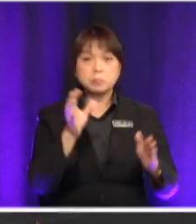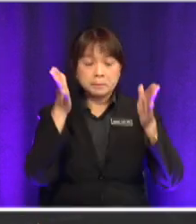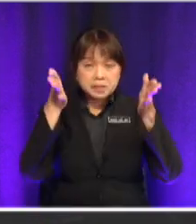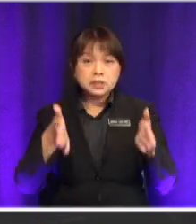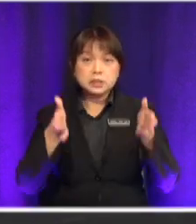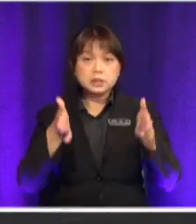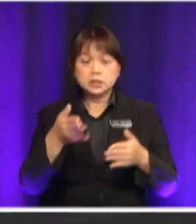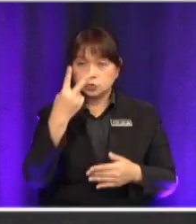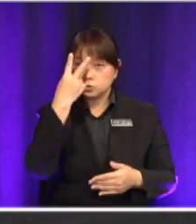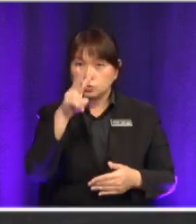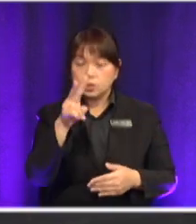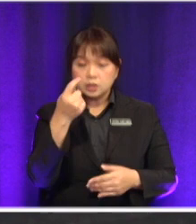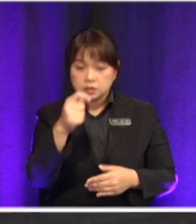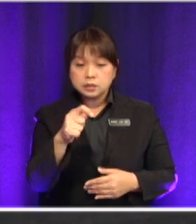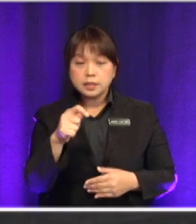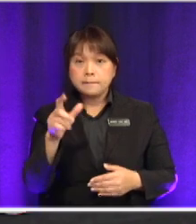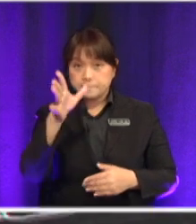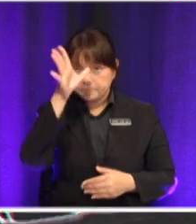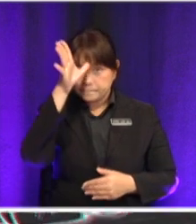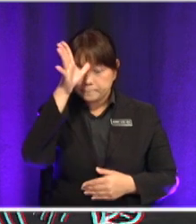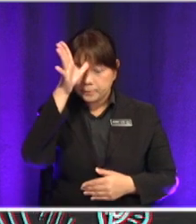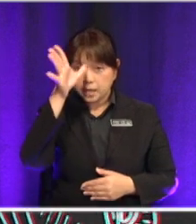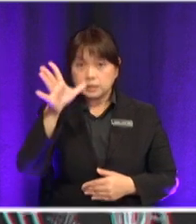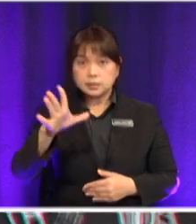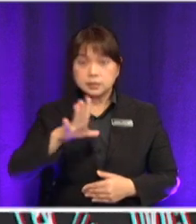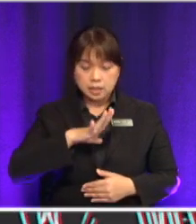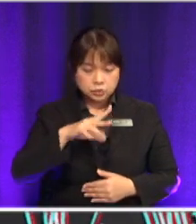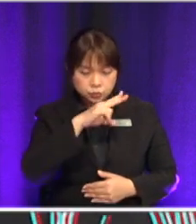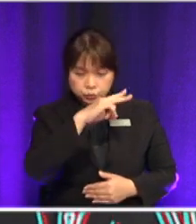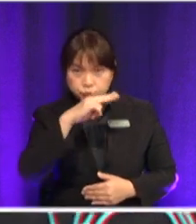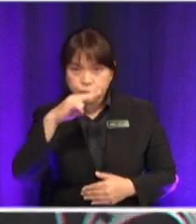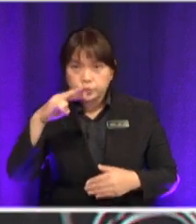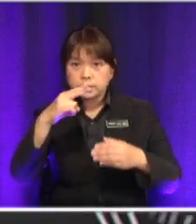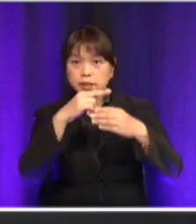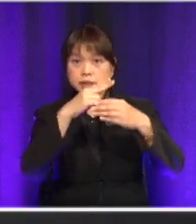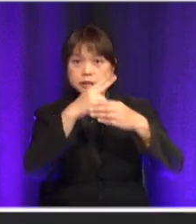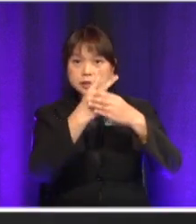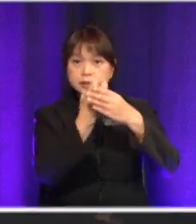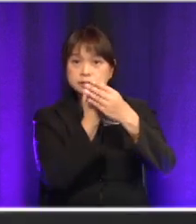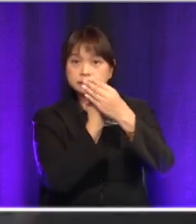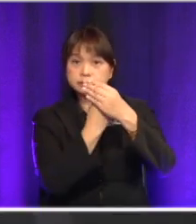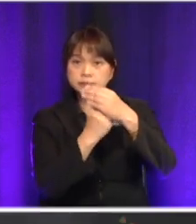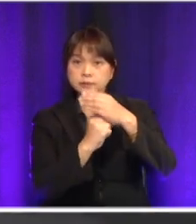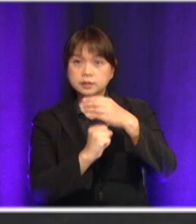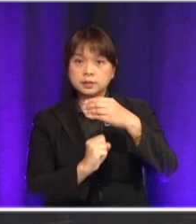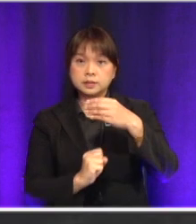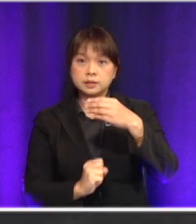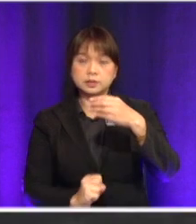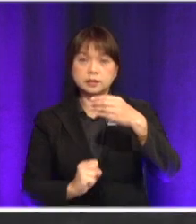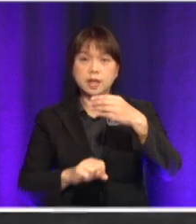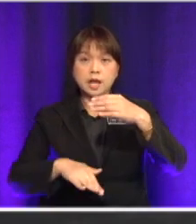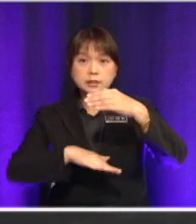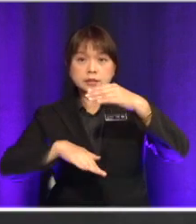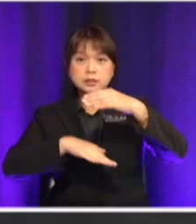Leroy, Yes, Jean Leroy, drowning. sinking, but because of the Poseidon system, exactly like what Alicia said just now, it